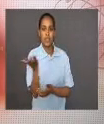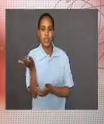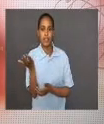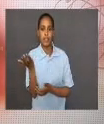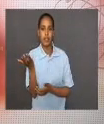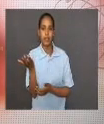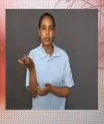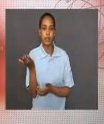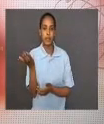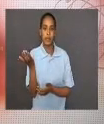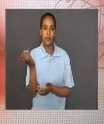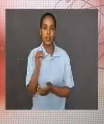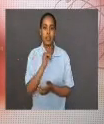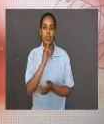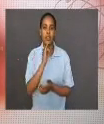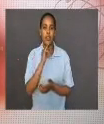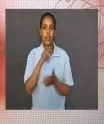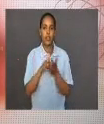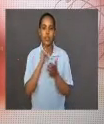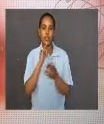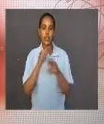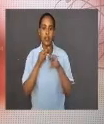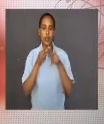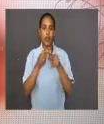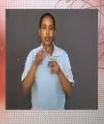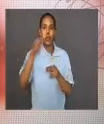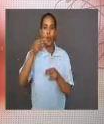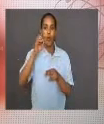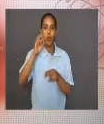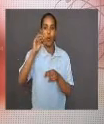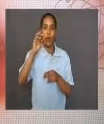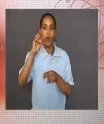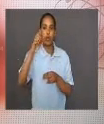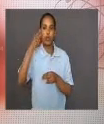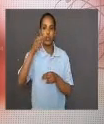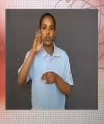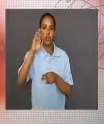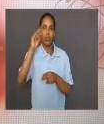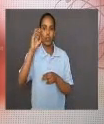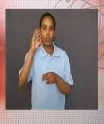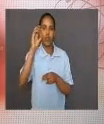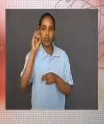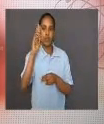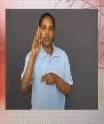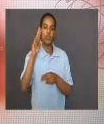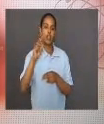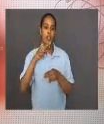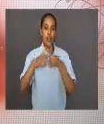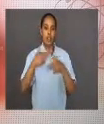substances, it is called a homogeneous reaction.